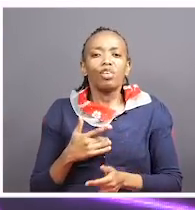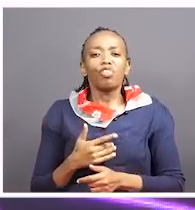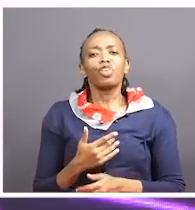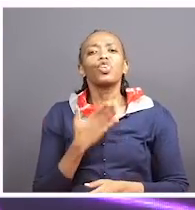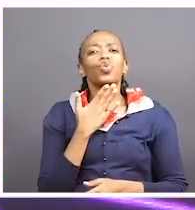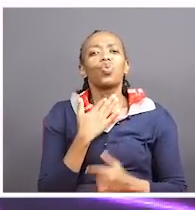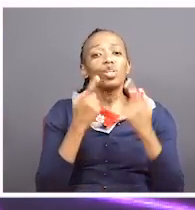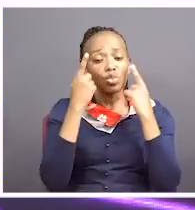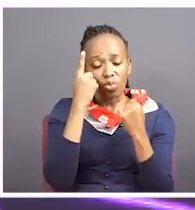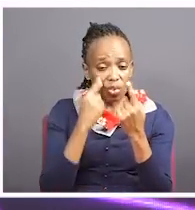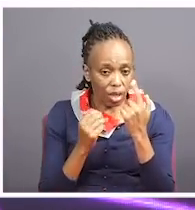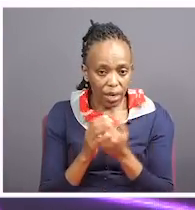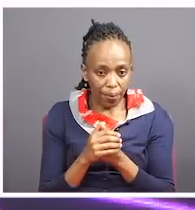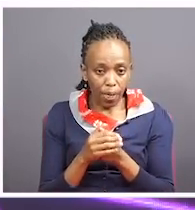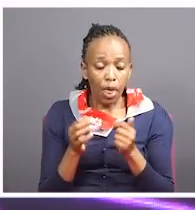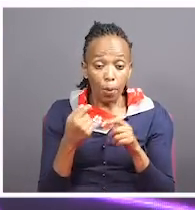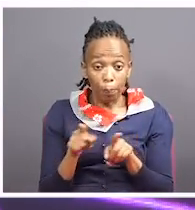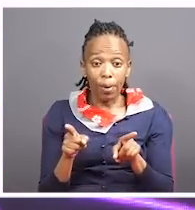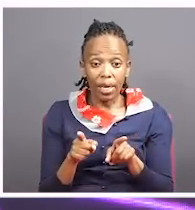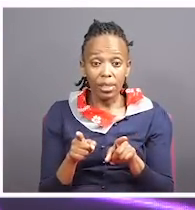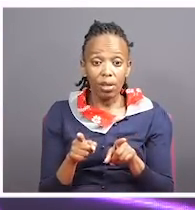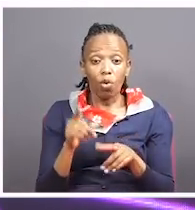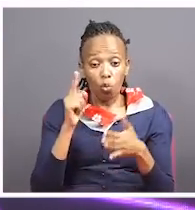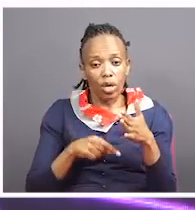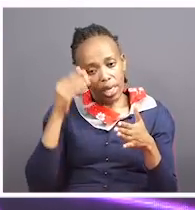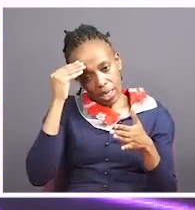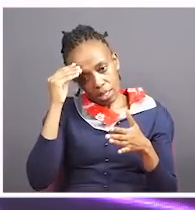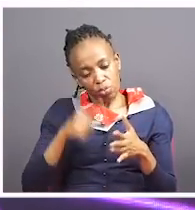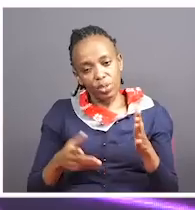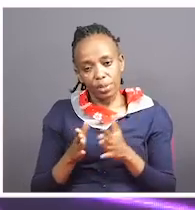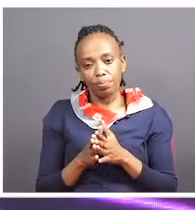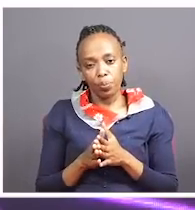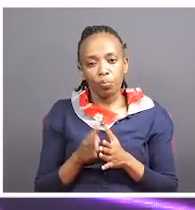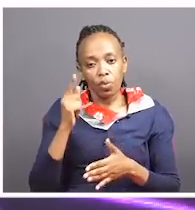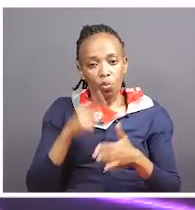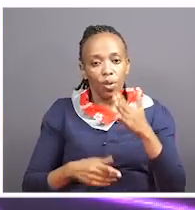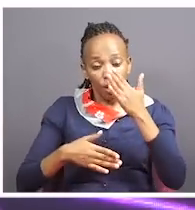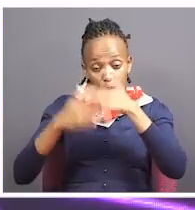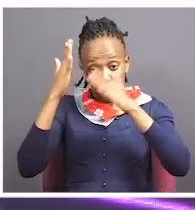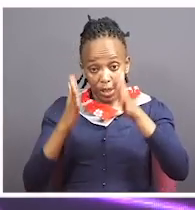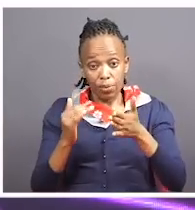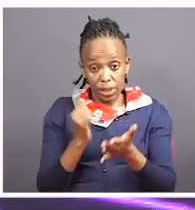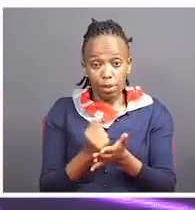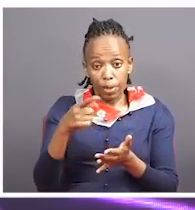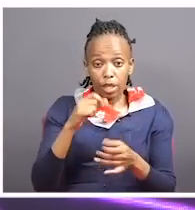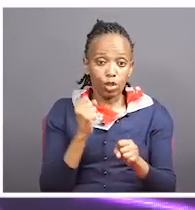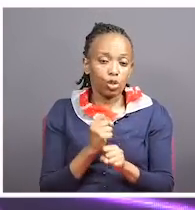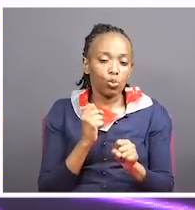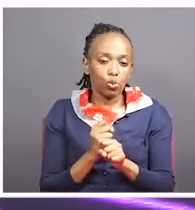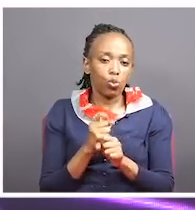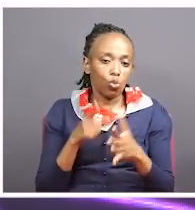just feel like crying. But what I learned is that what the professor was helping us to